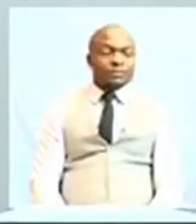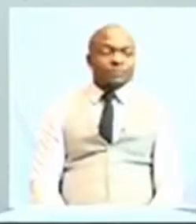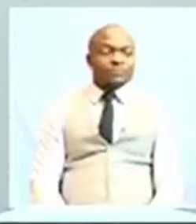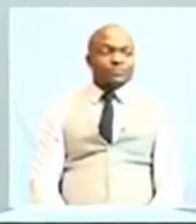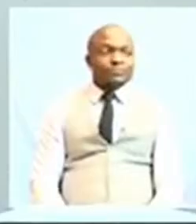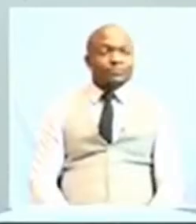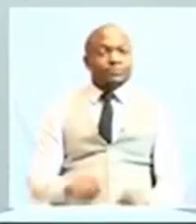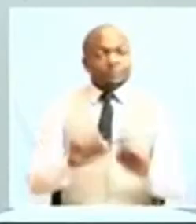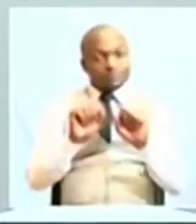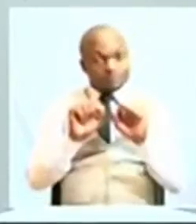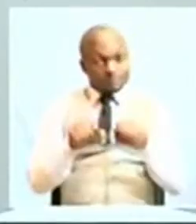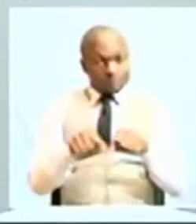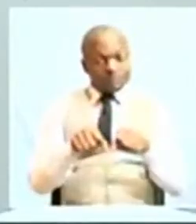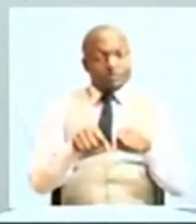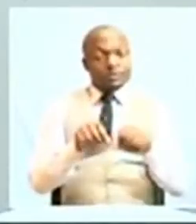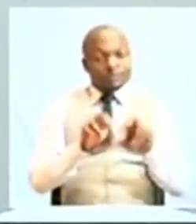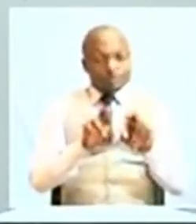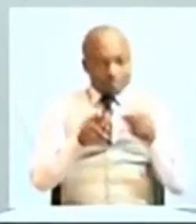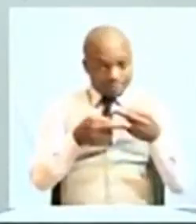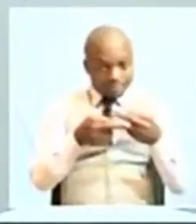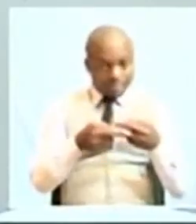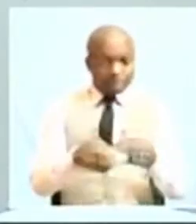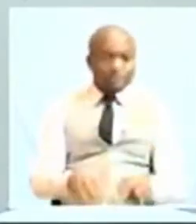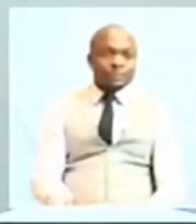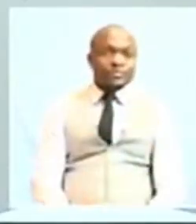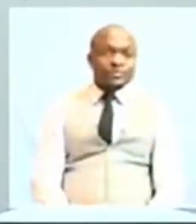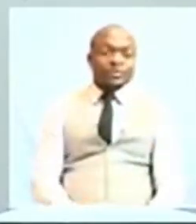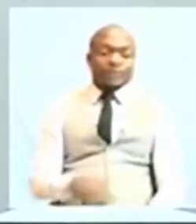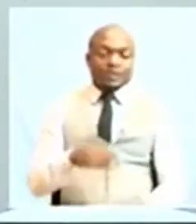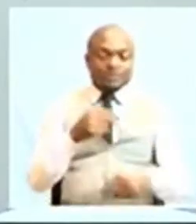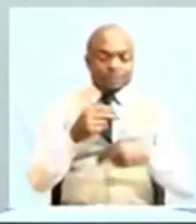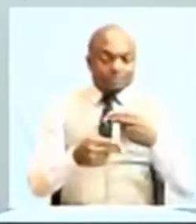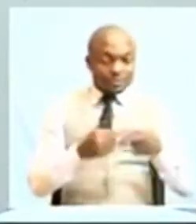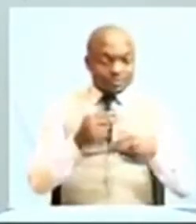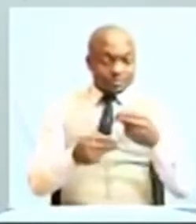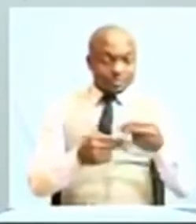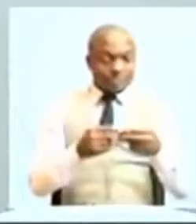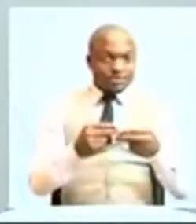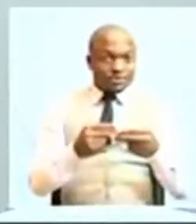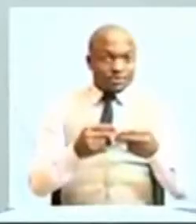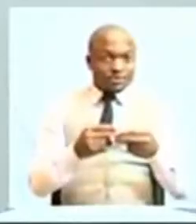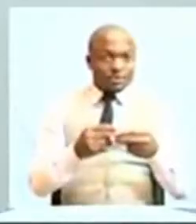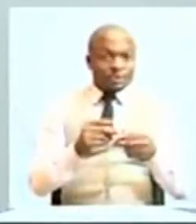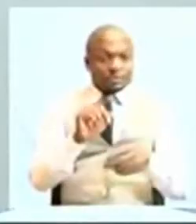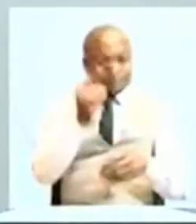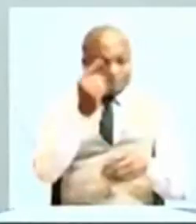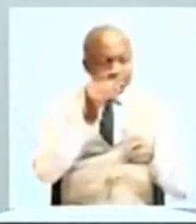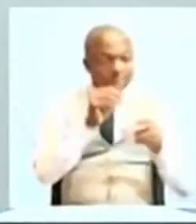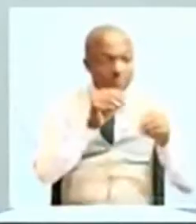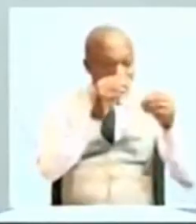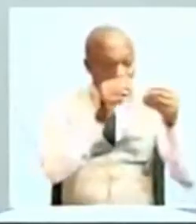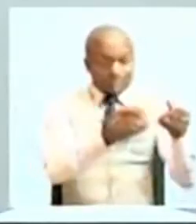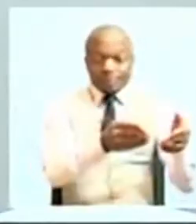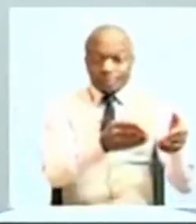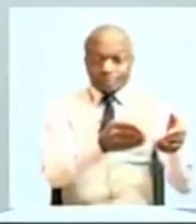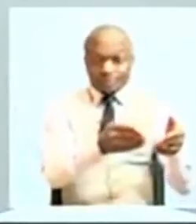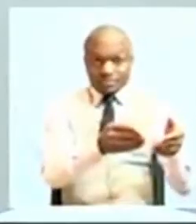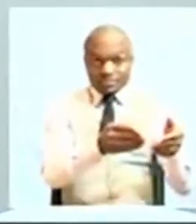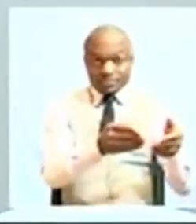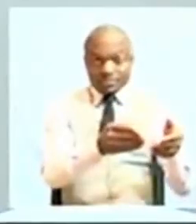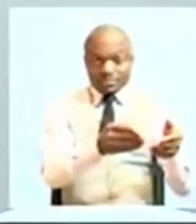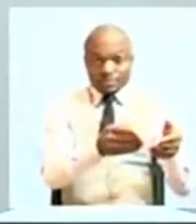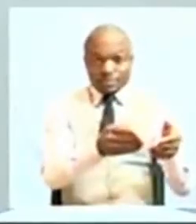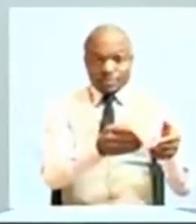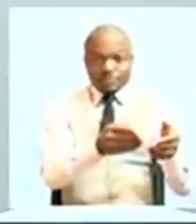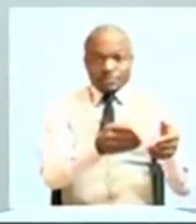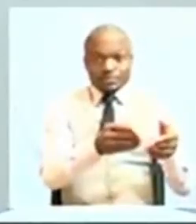You can reconcile, meaning that earlier they had the first apportionment, then they